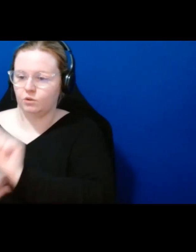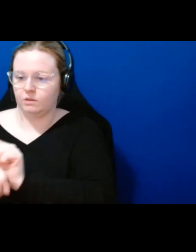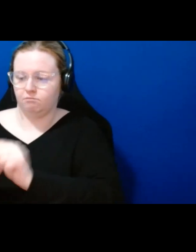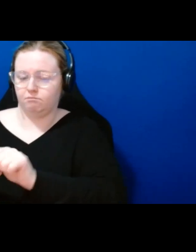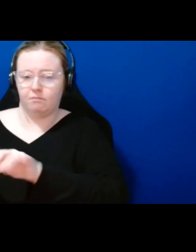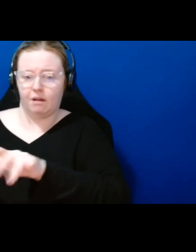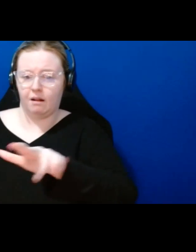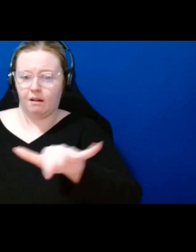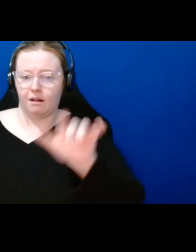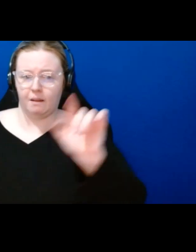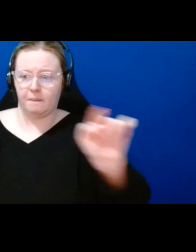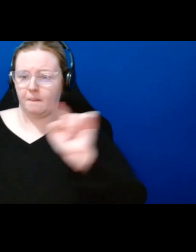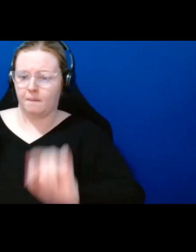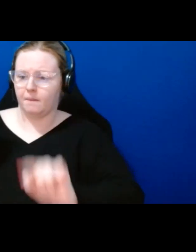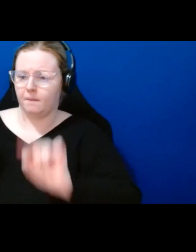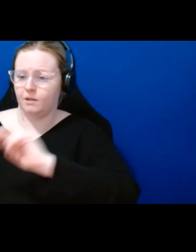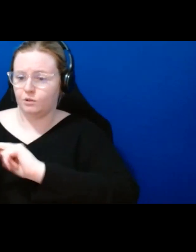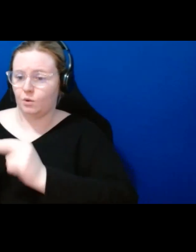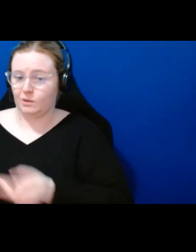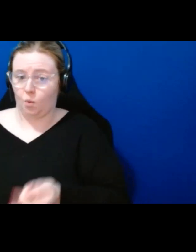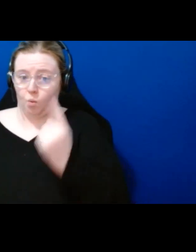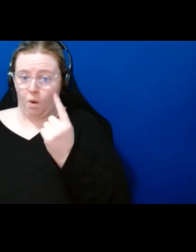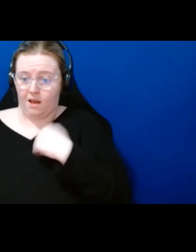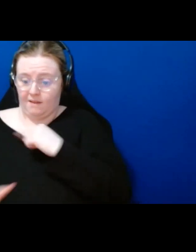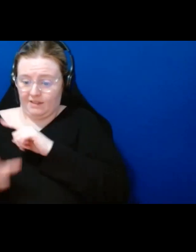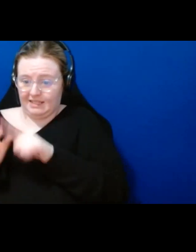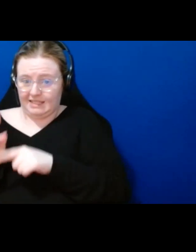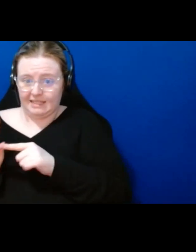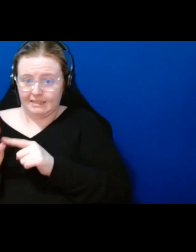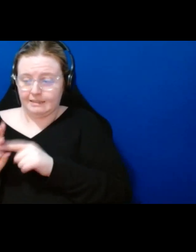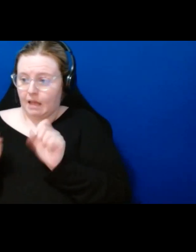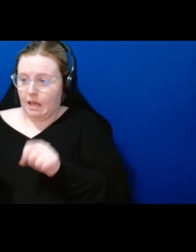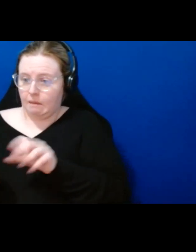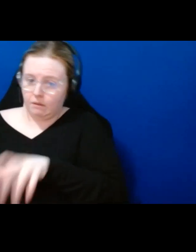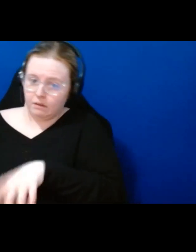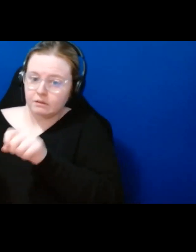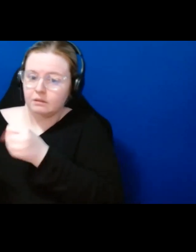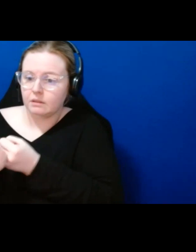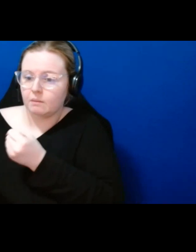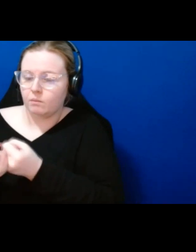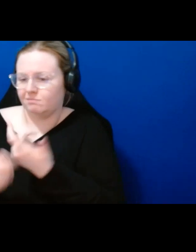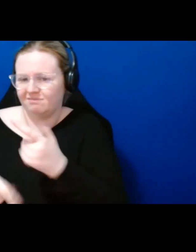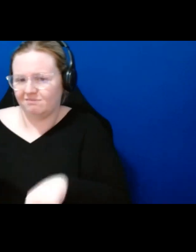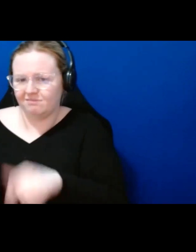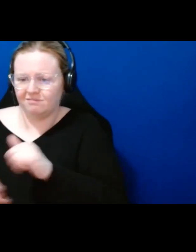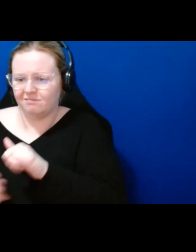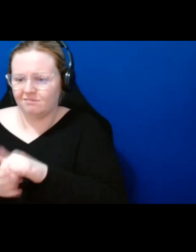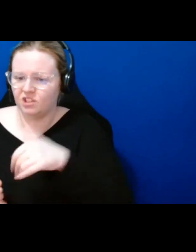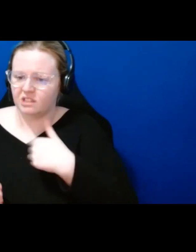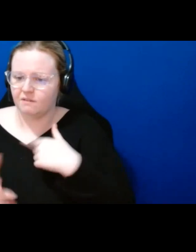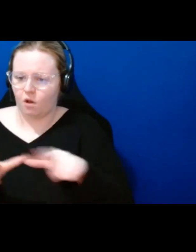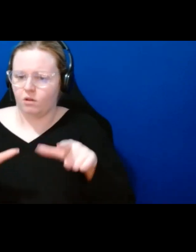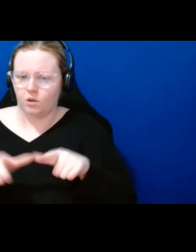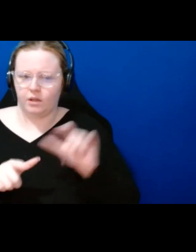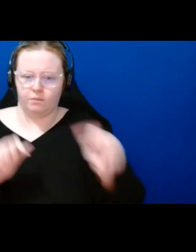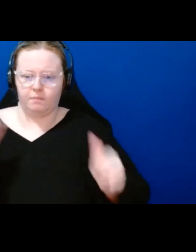So there's not one coalition that's going to, step in and fund everything that you want to do. But I think there are ways